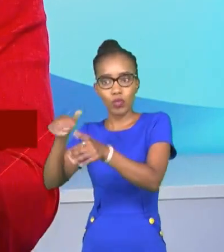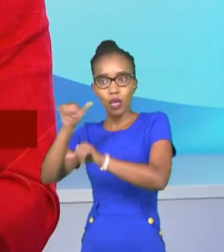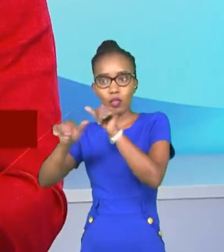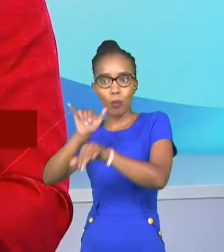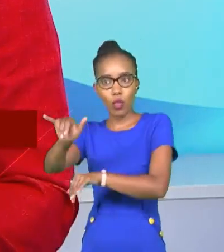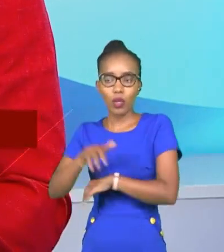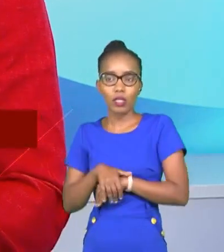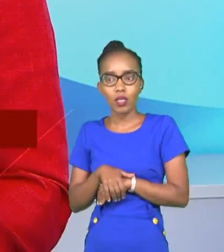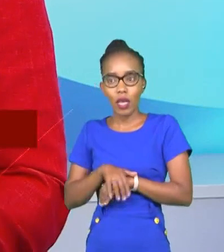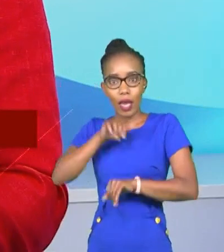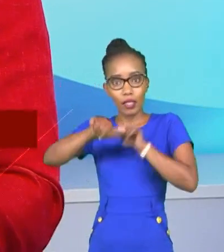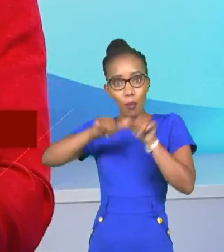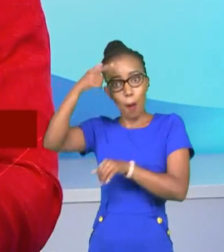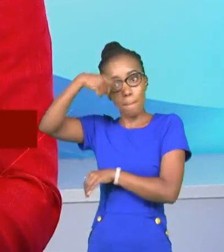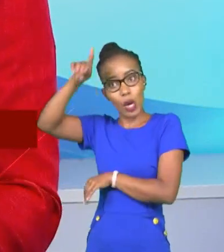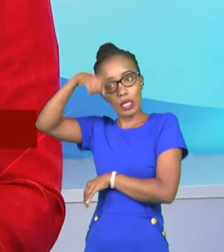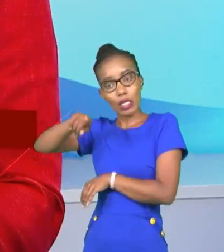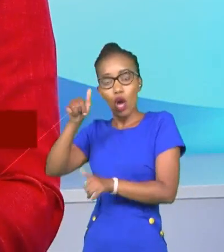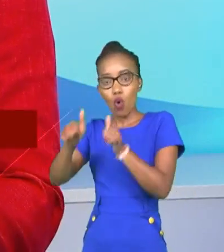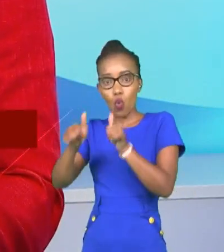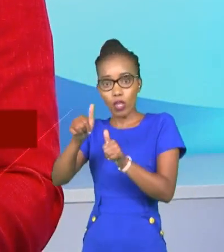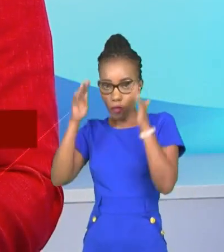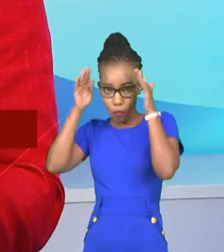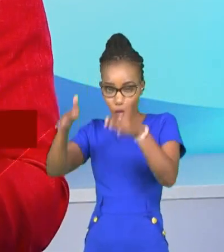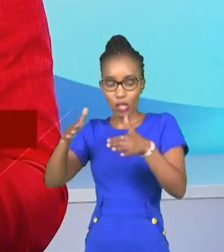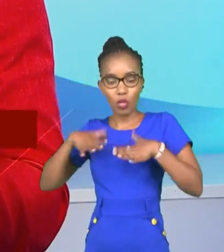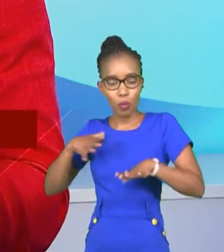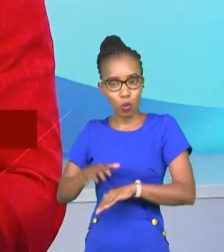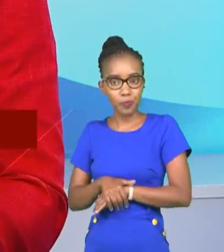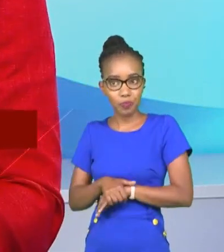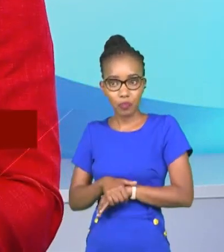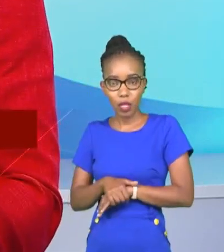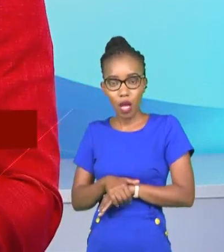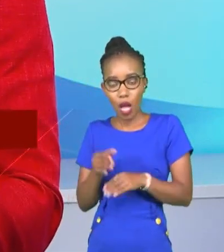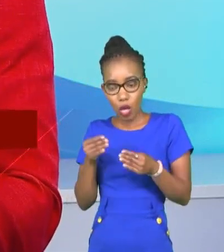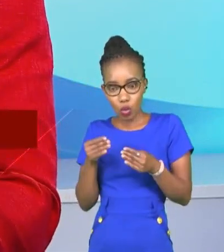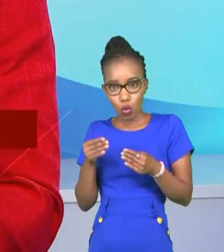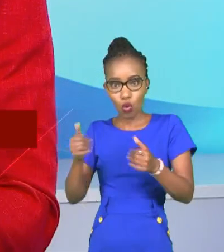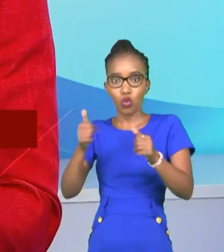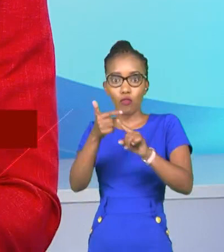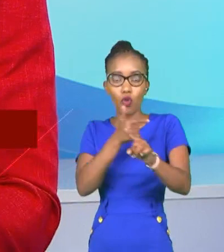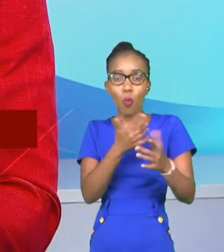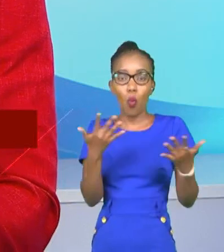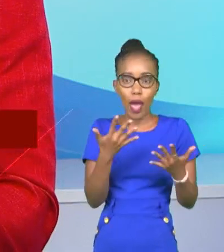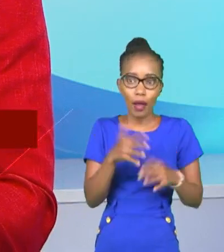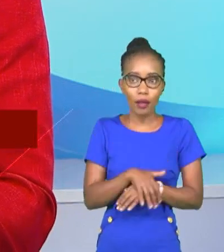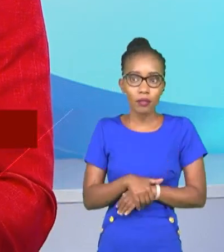It's about forming policies that is people-centered, whereby solutions are from the bottom